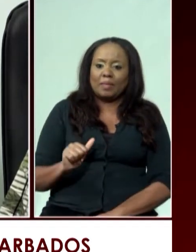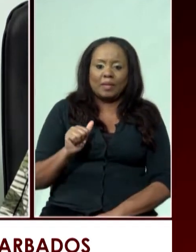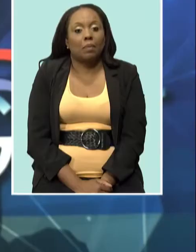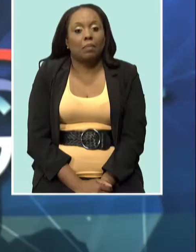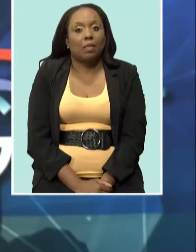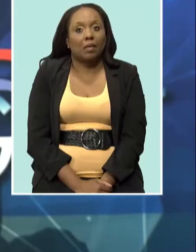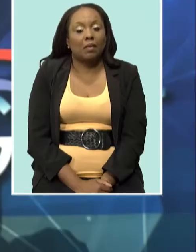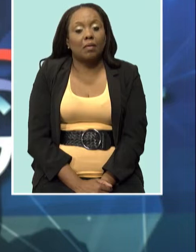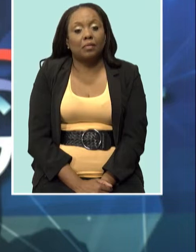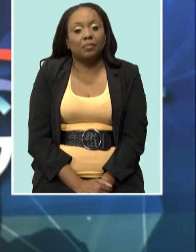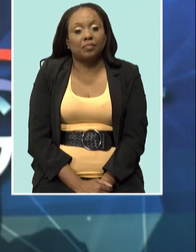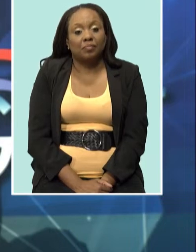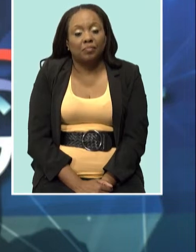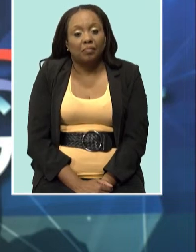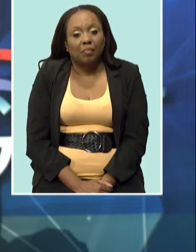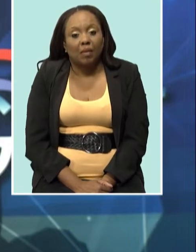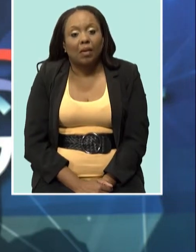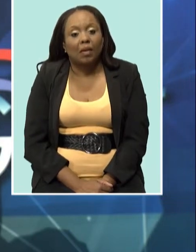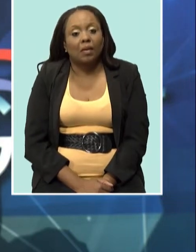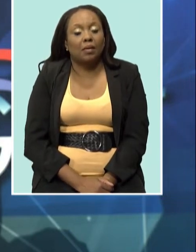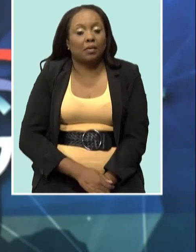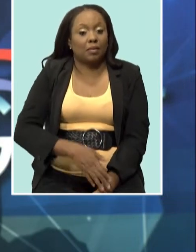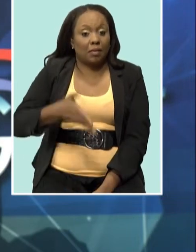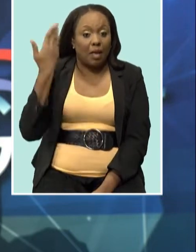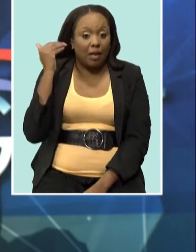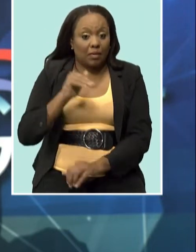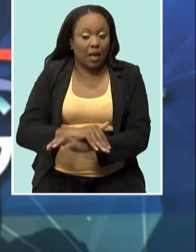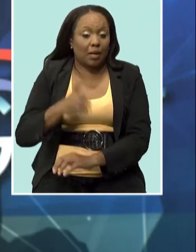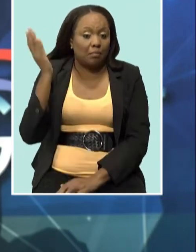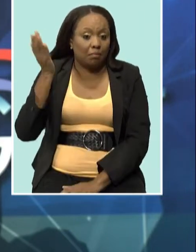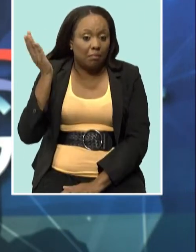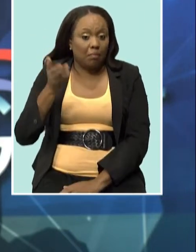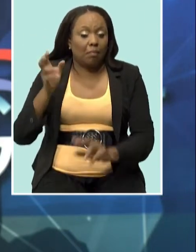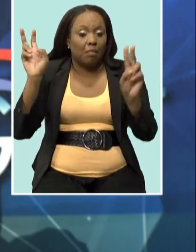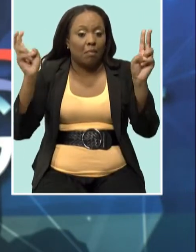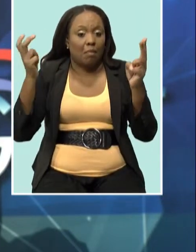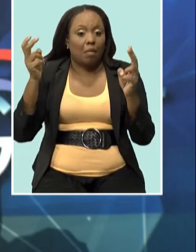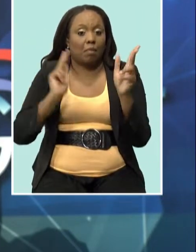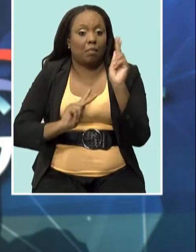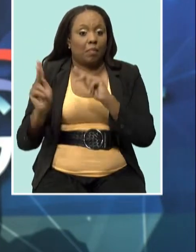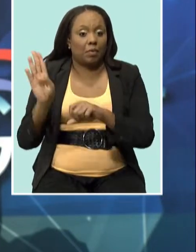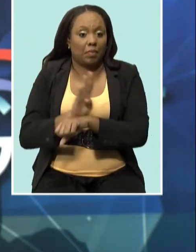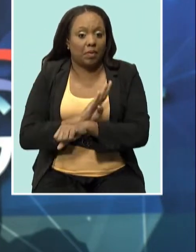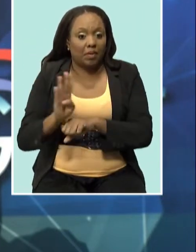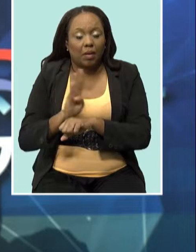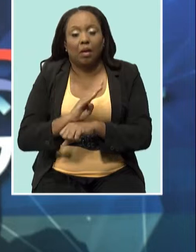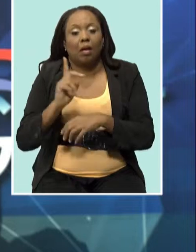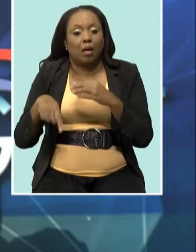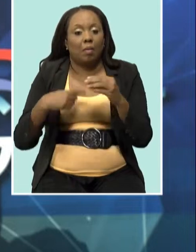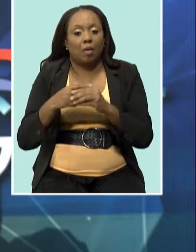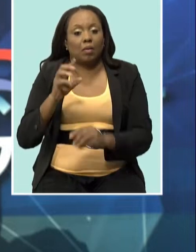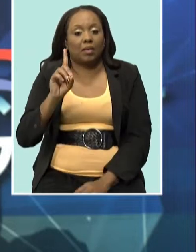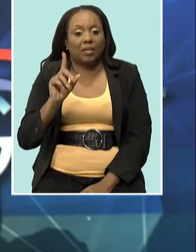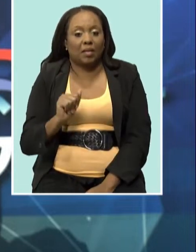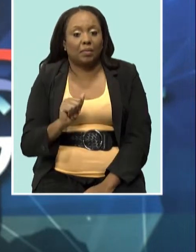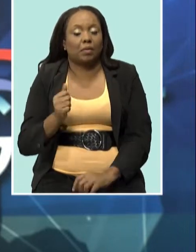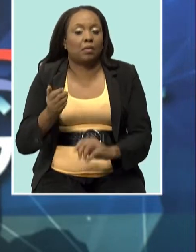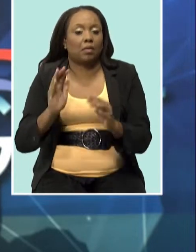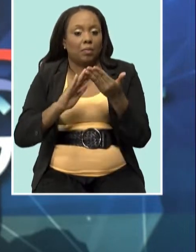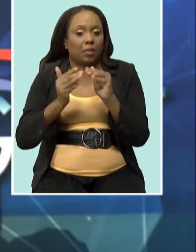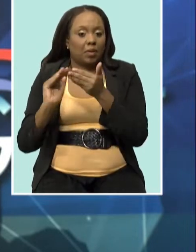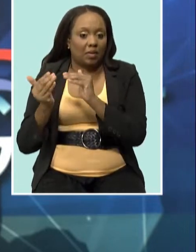the proposed national policy document on creating a more inclusive society will be addressing that imbalance. That proposed bill will